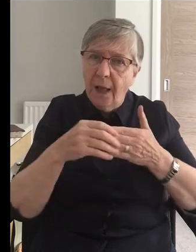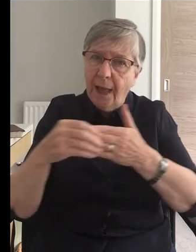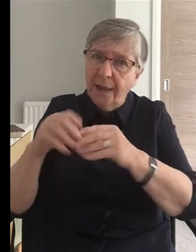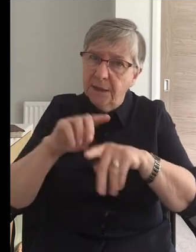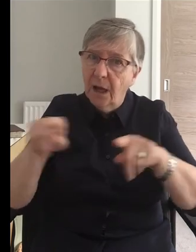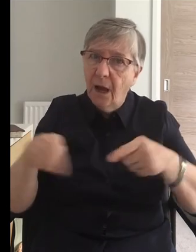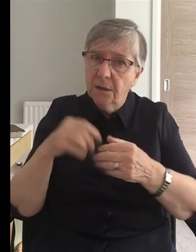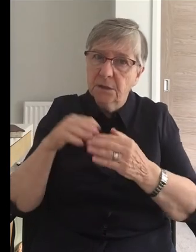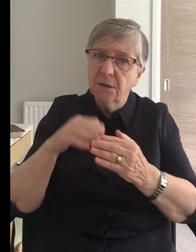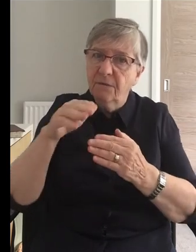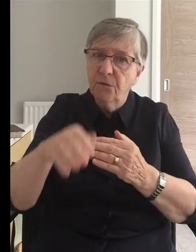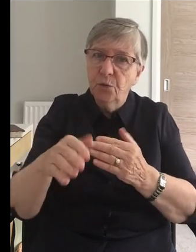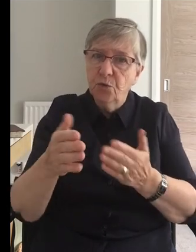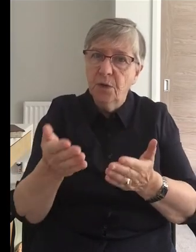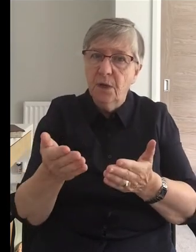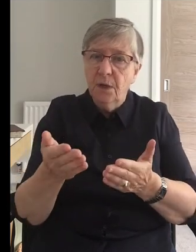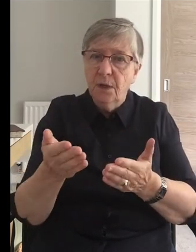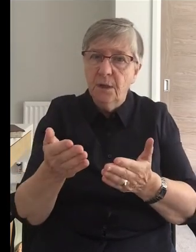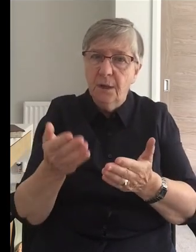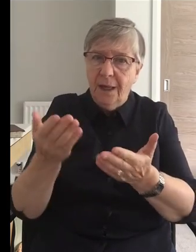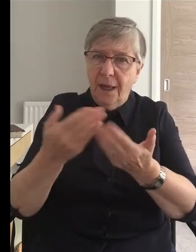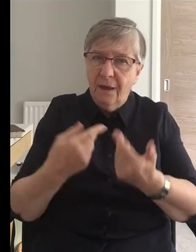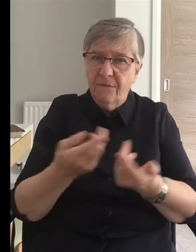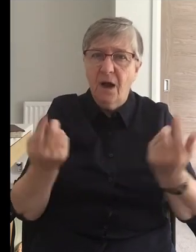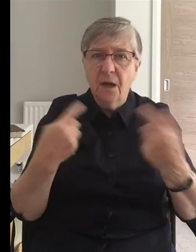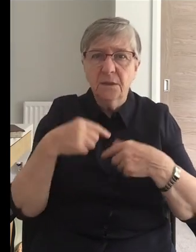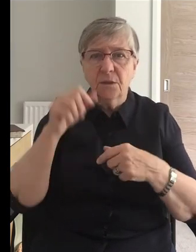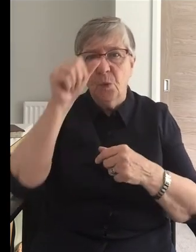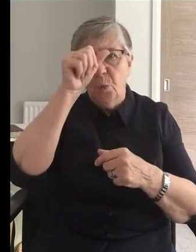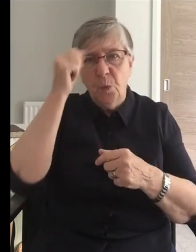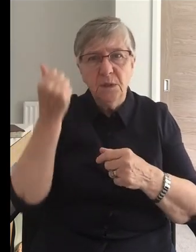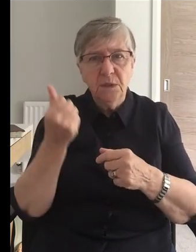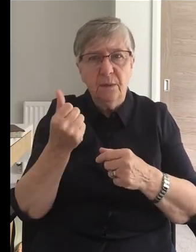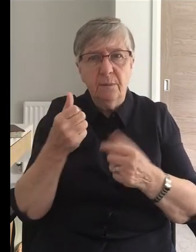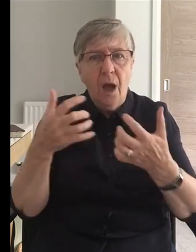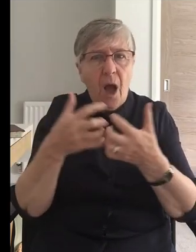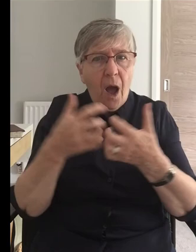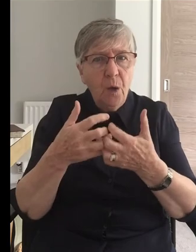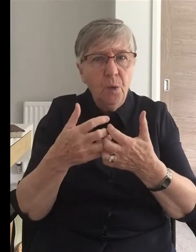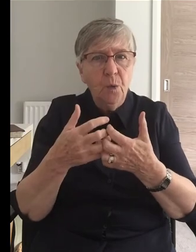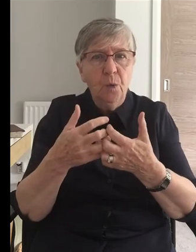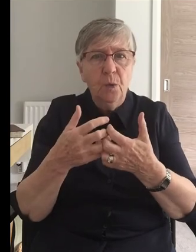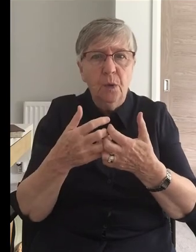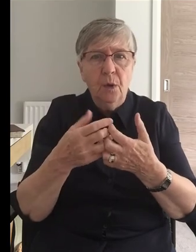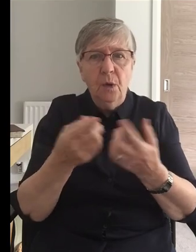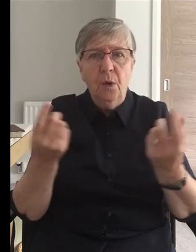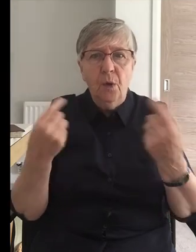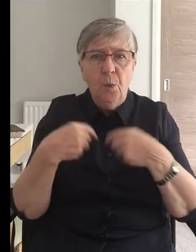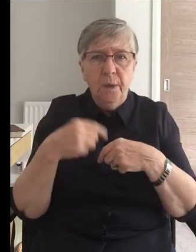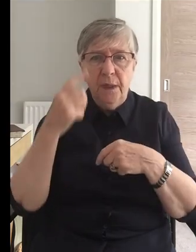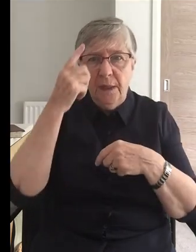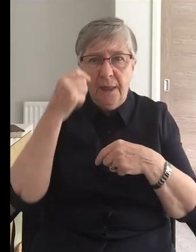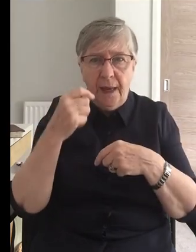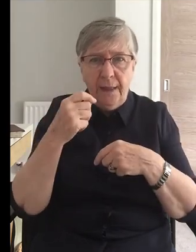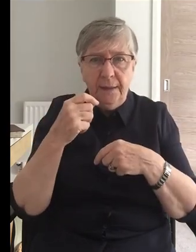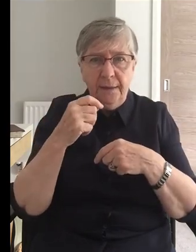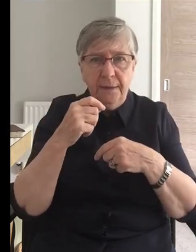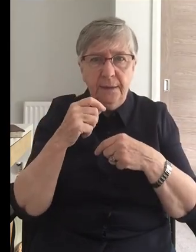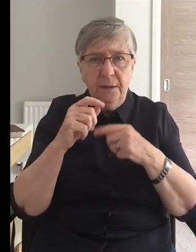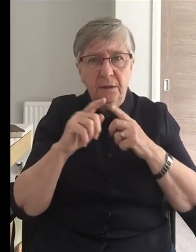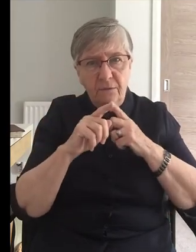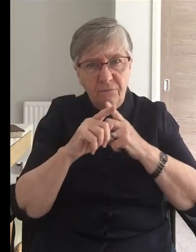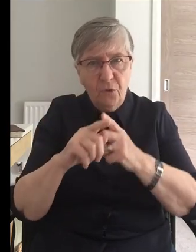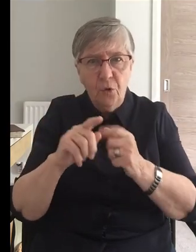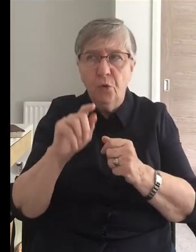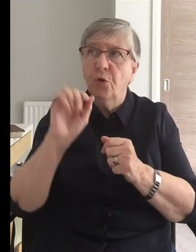come, that you would give us wisdom in how we be your church in